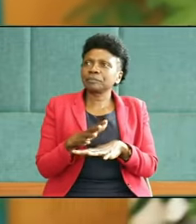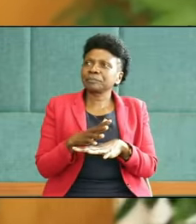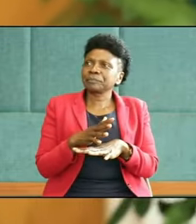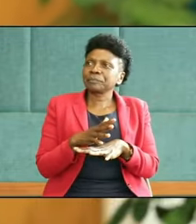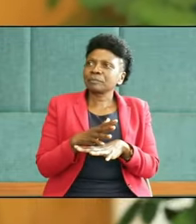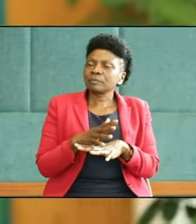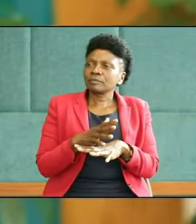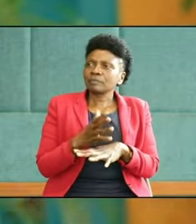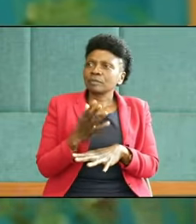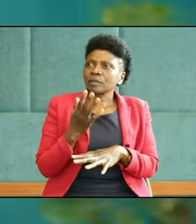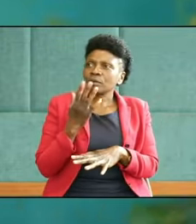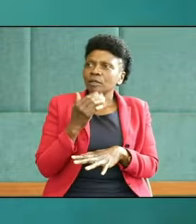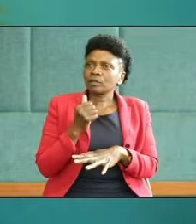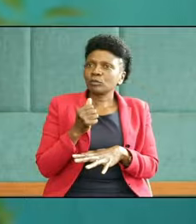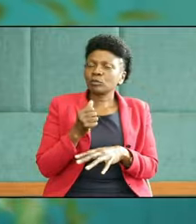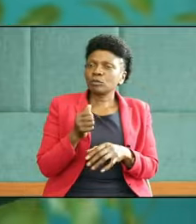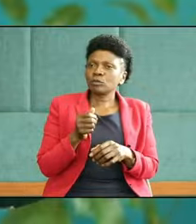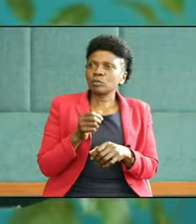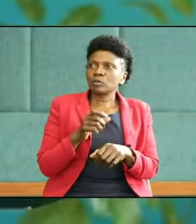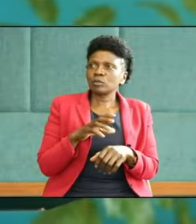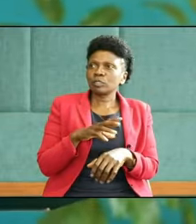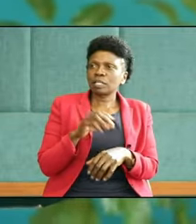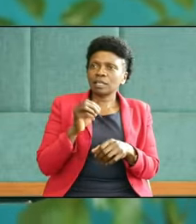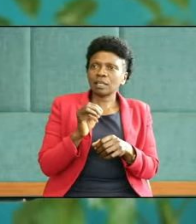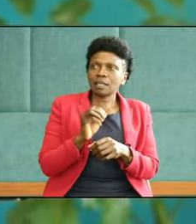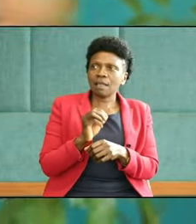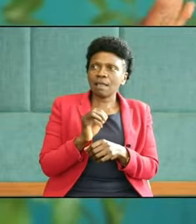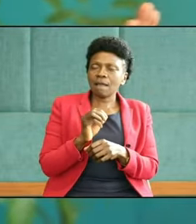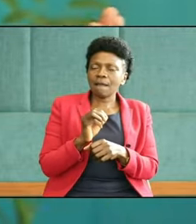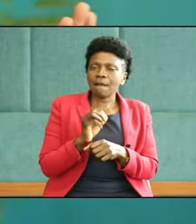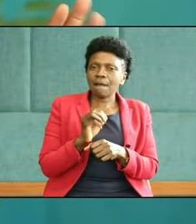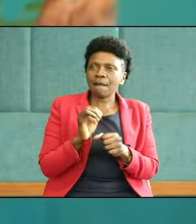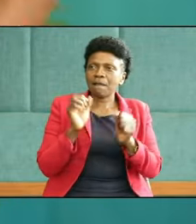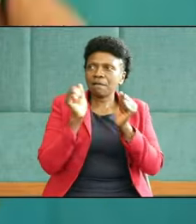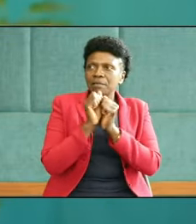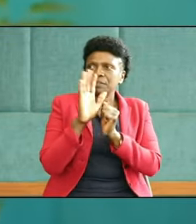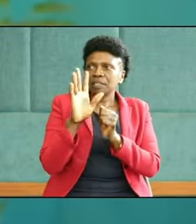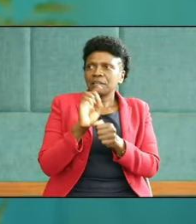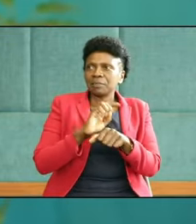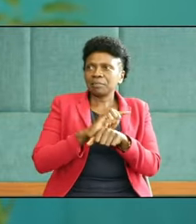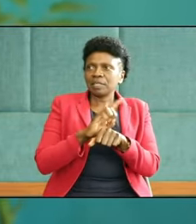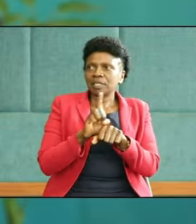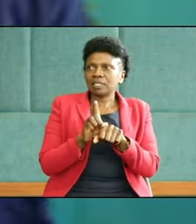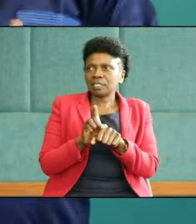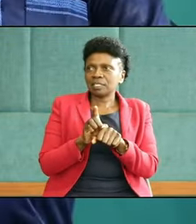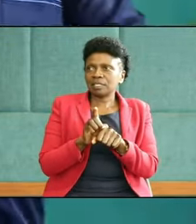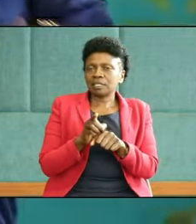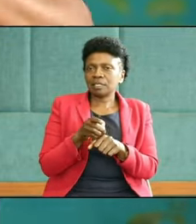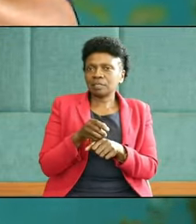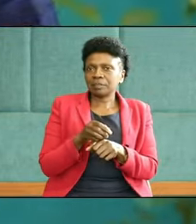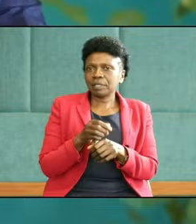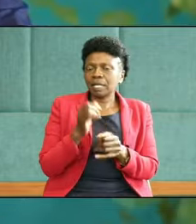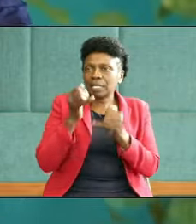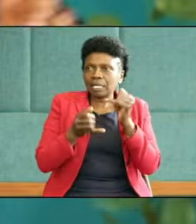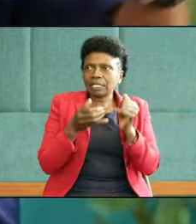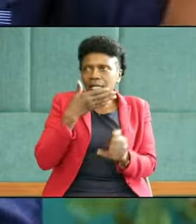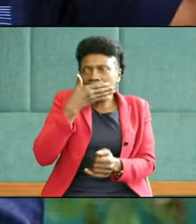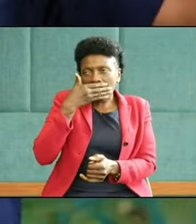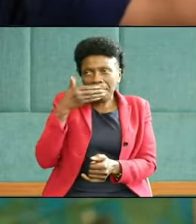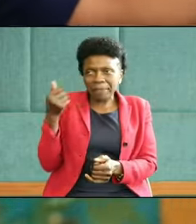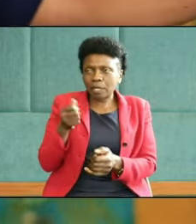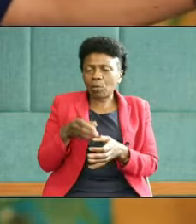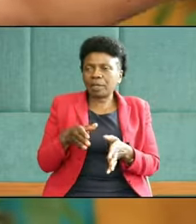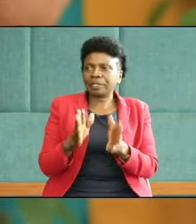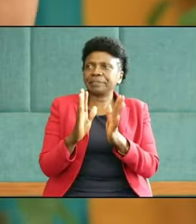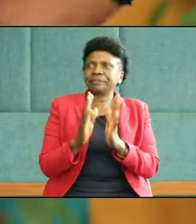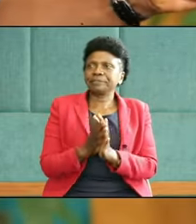I'm stepping down to take extra 10, 15 minutes. I want to end this on a better note. And then we pray. And we will return back in the afternoon. We